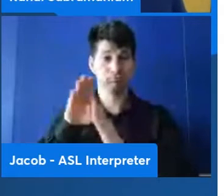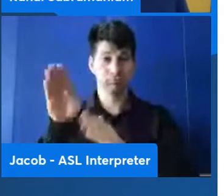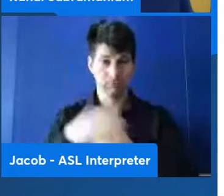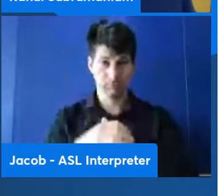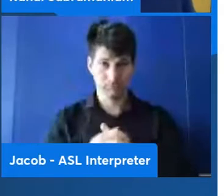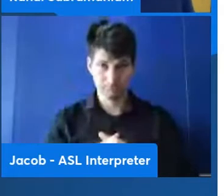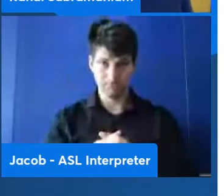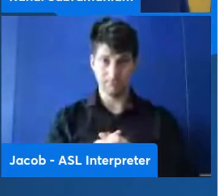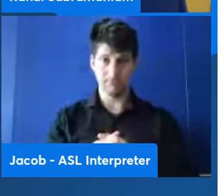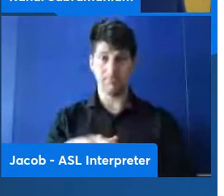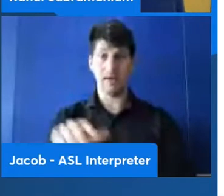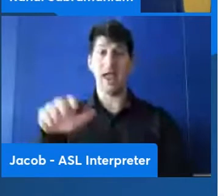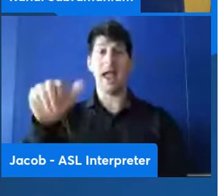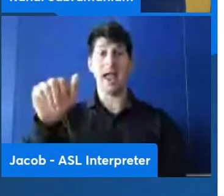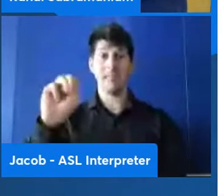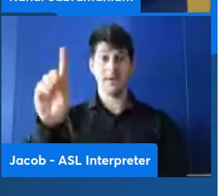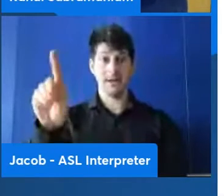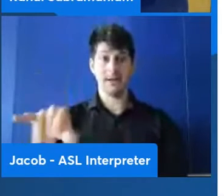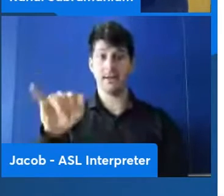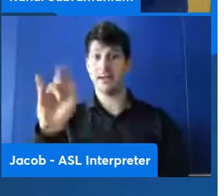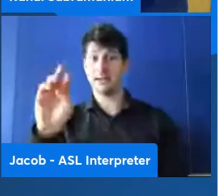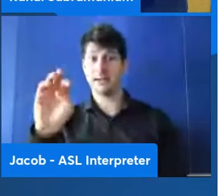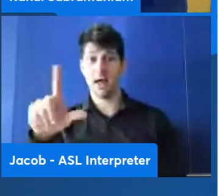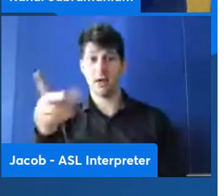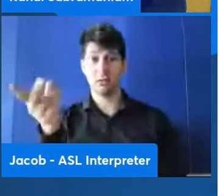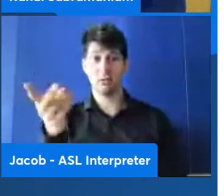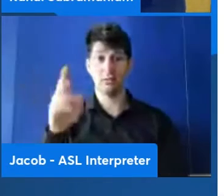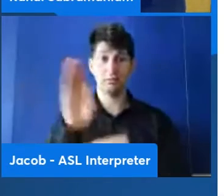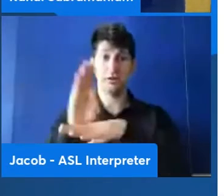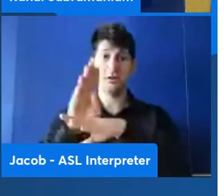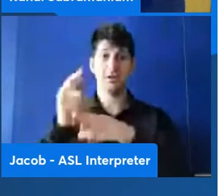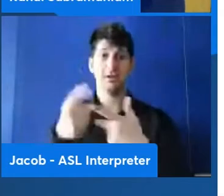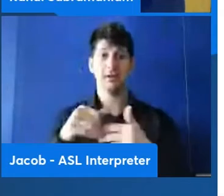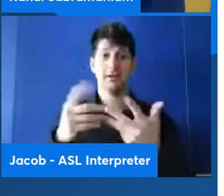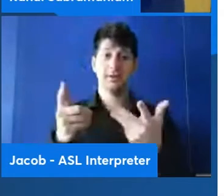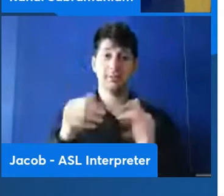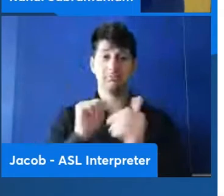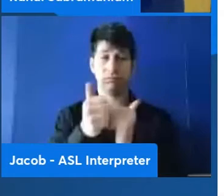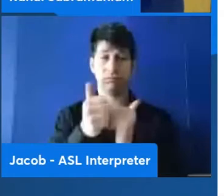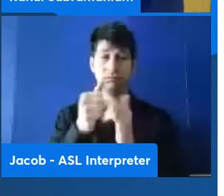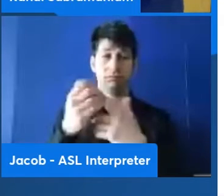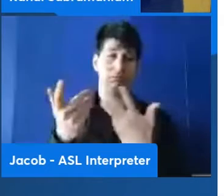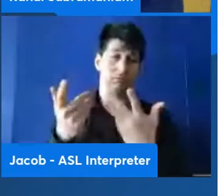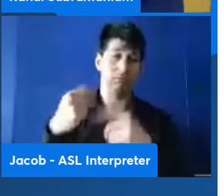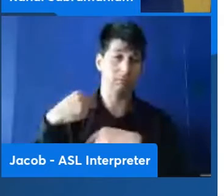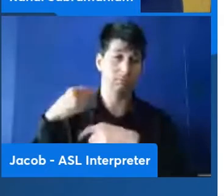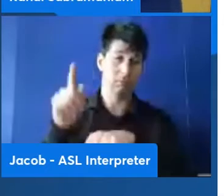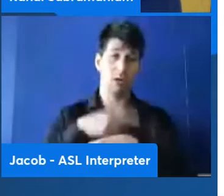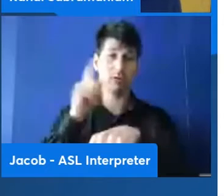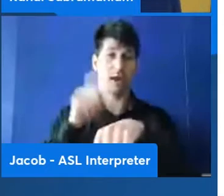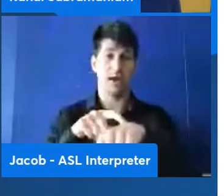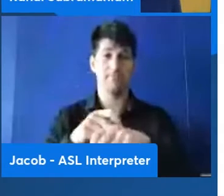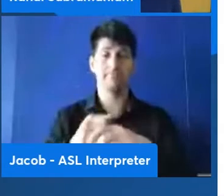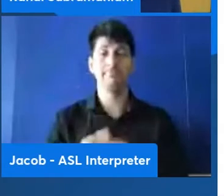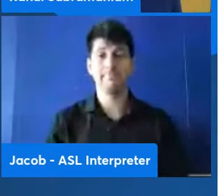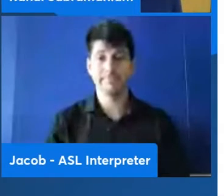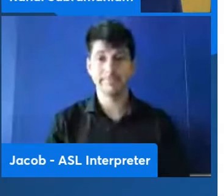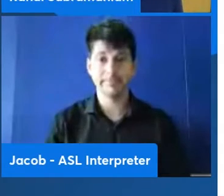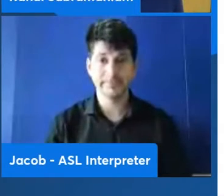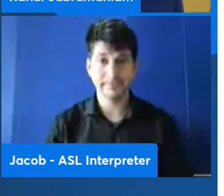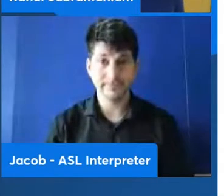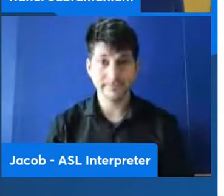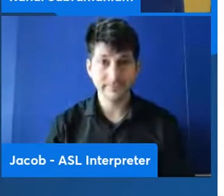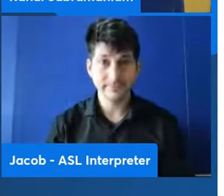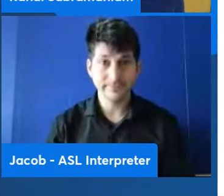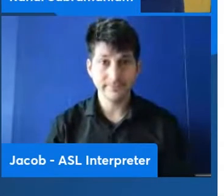then, so AMD and Intel, they've been almost cat and mouse for a while. So let me show you this. This is